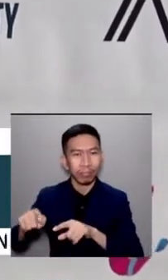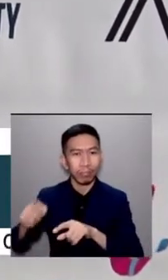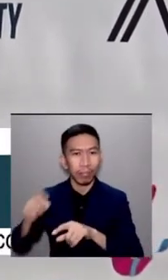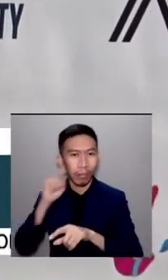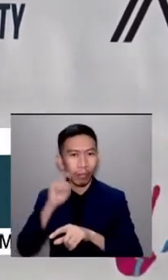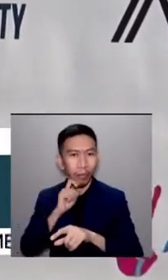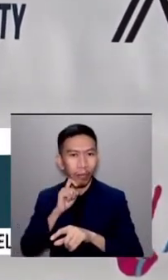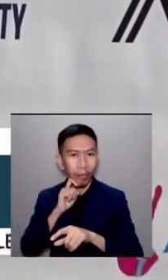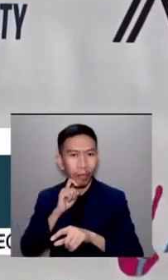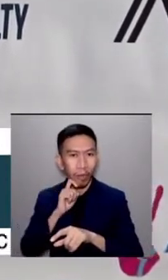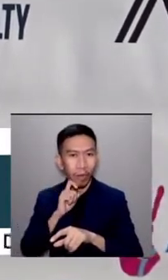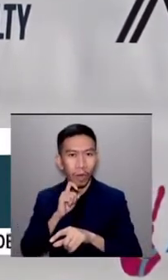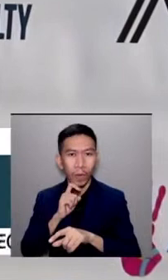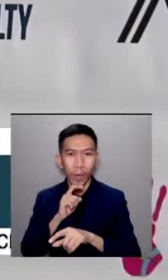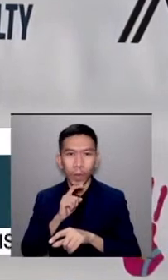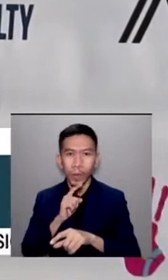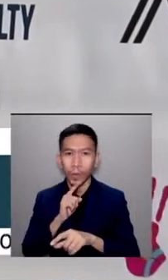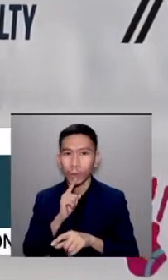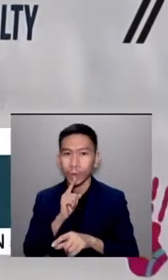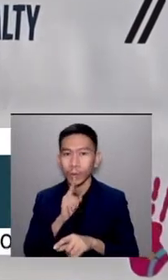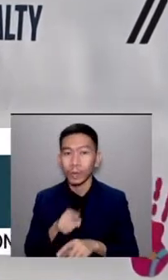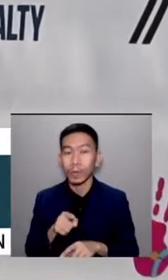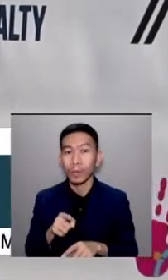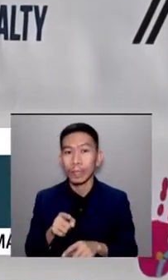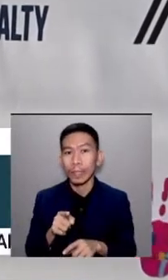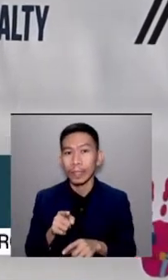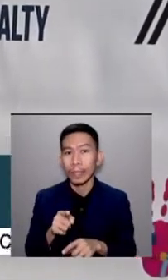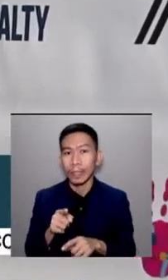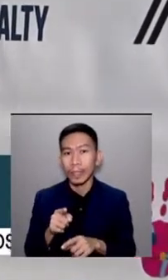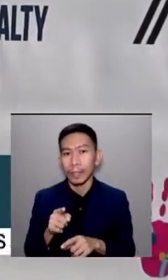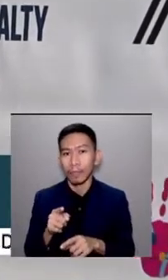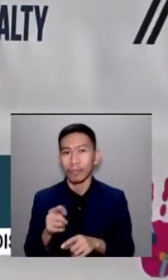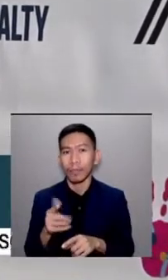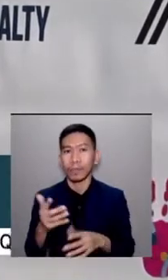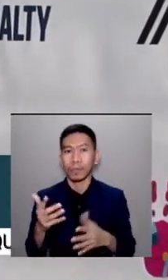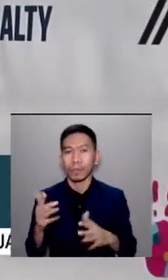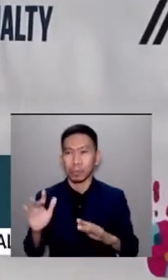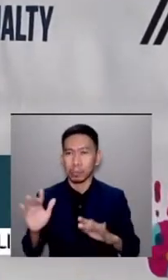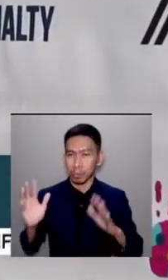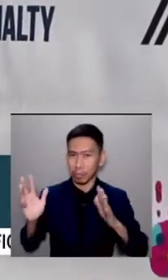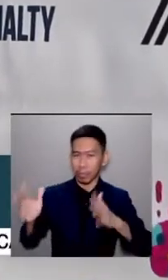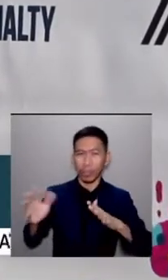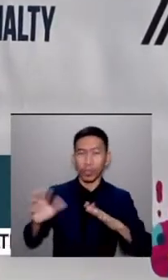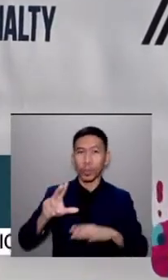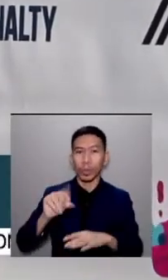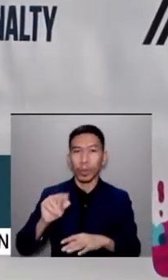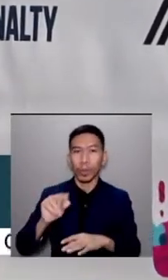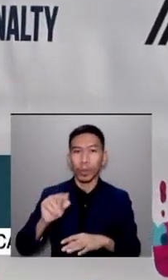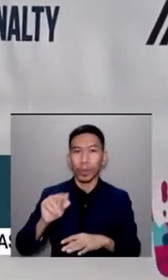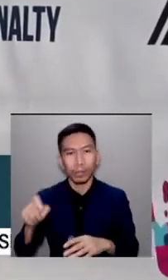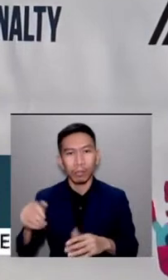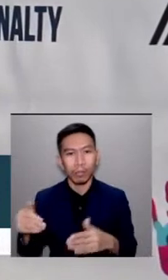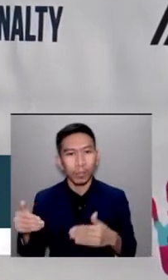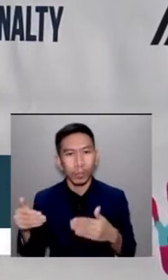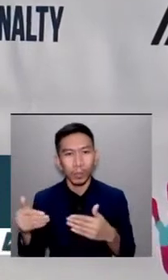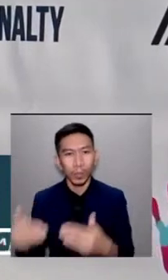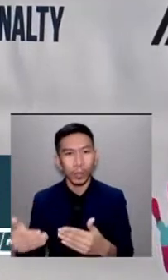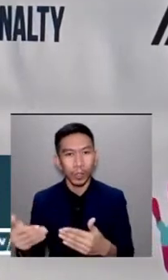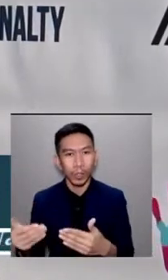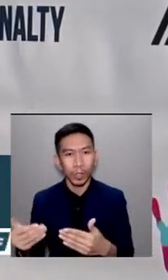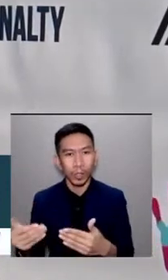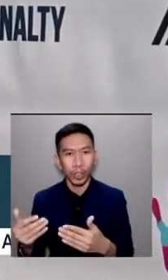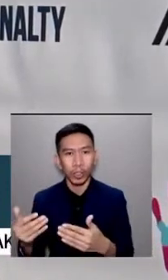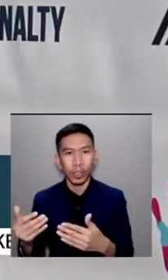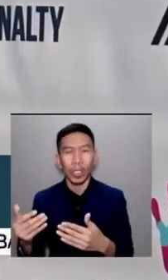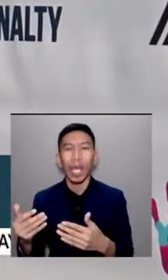There's often a misconception that human trafficking requires movement across borders, but it does not. Human trafficking doesn't require movement across borders, and much of